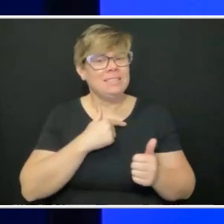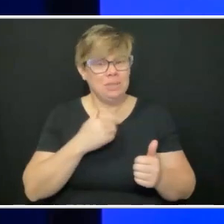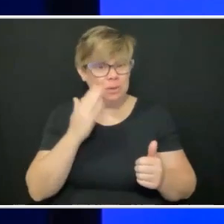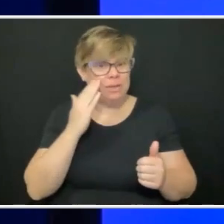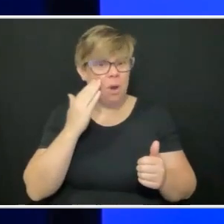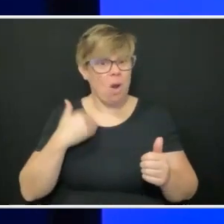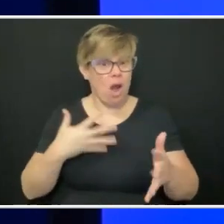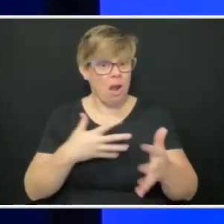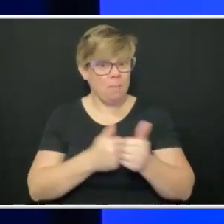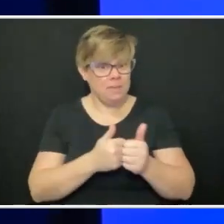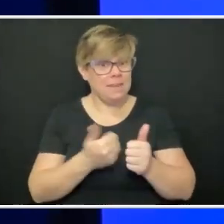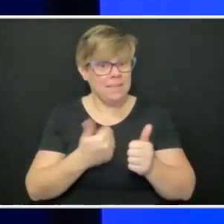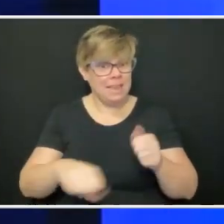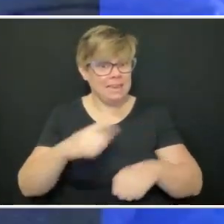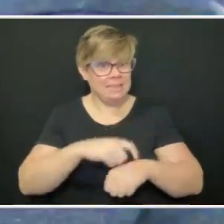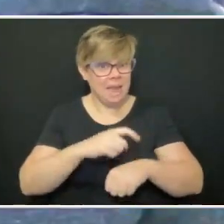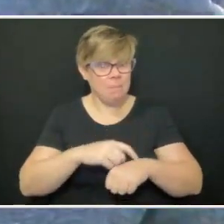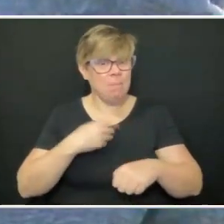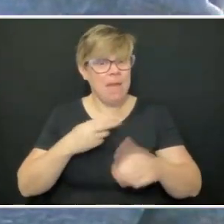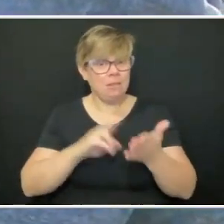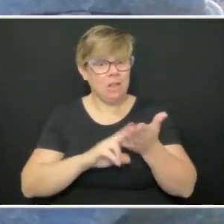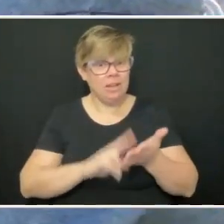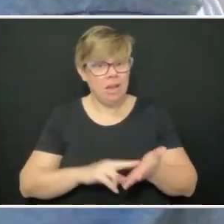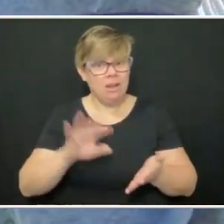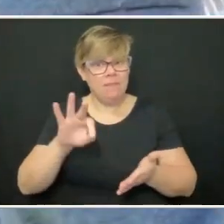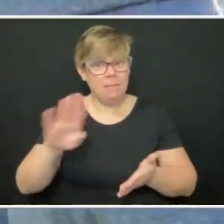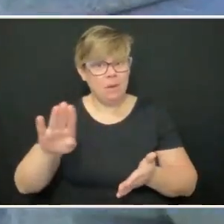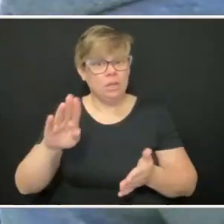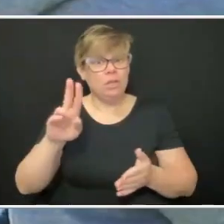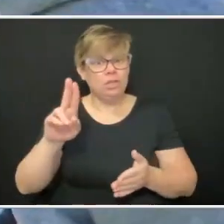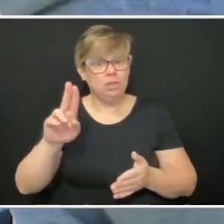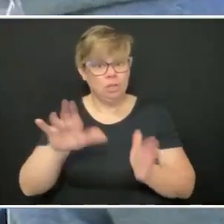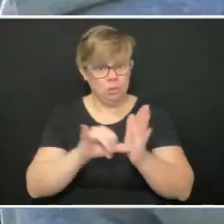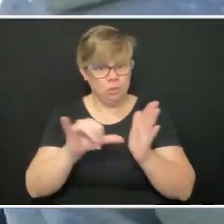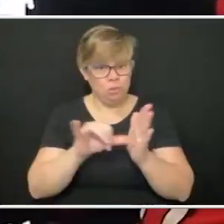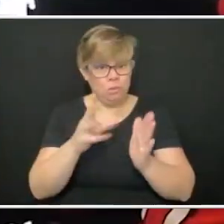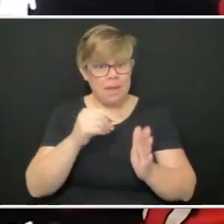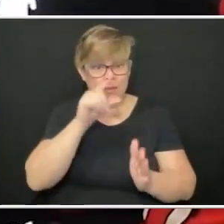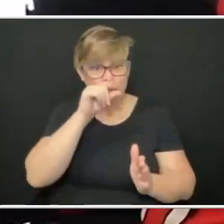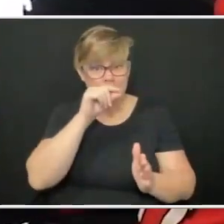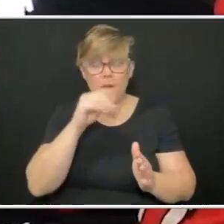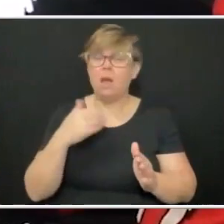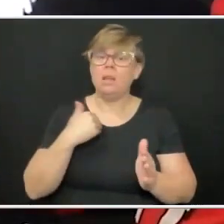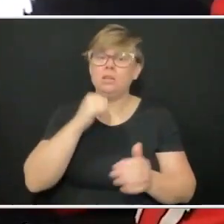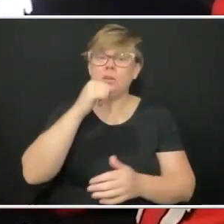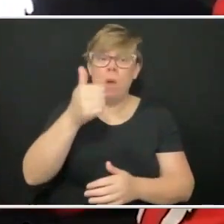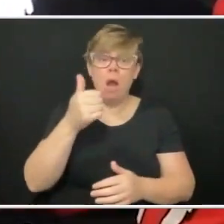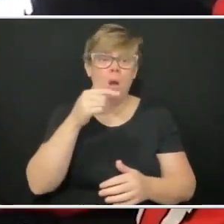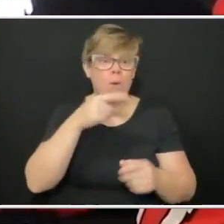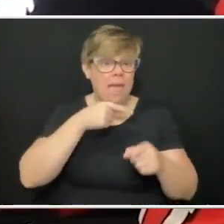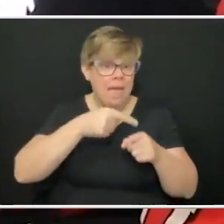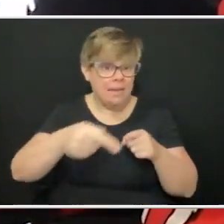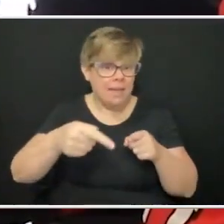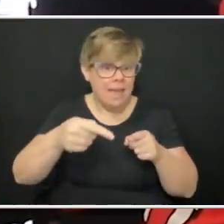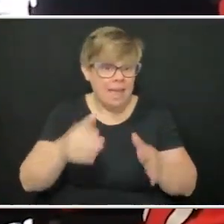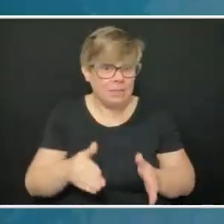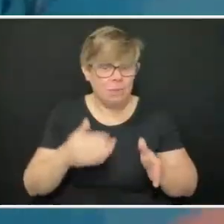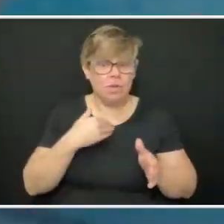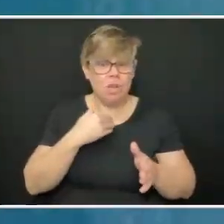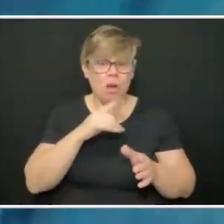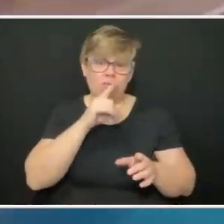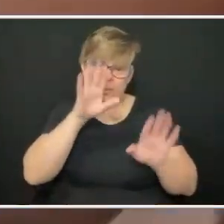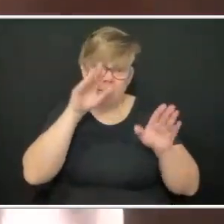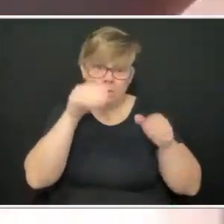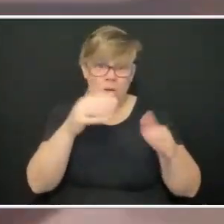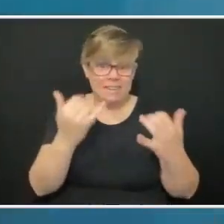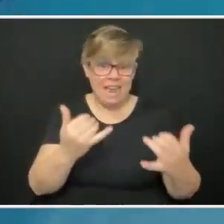back onto Facebook, YouTube, and Twitter. Coming up tomorrow on the Morning Medical Update, experts are zeroing in now more than ever on